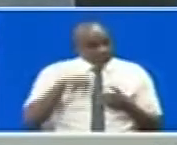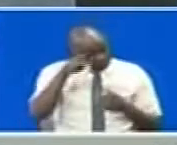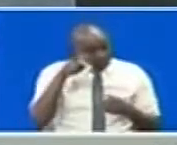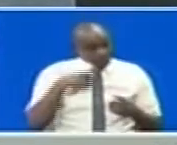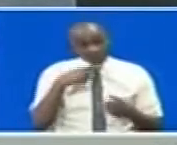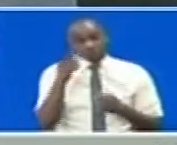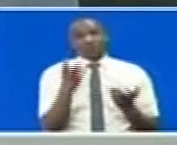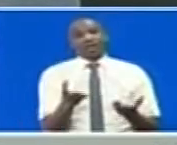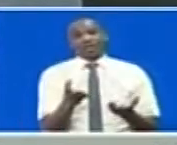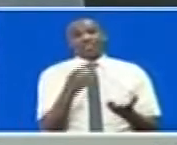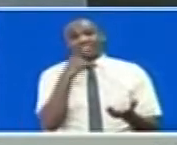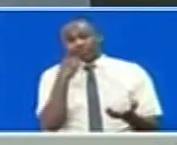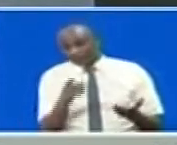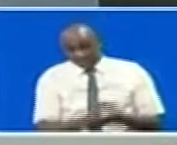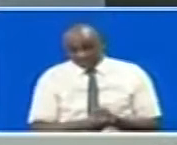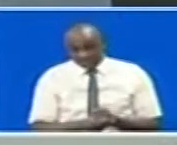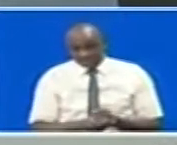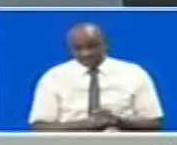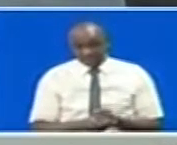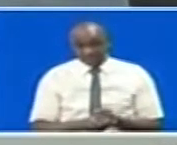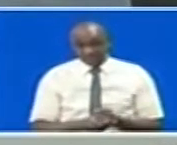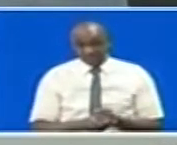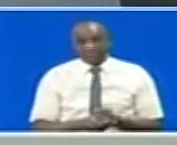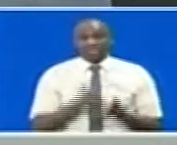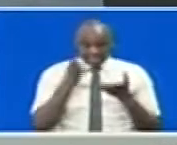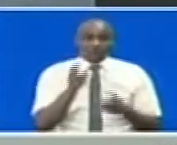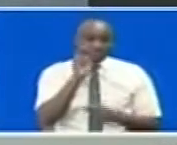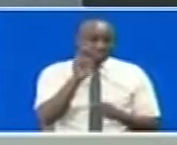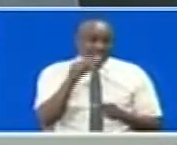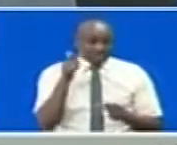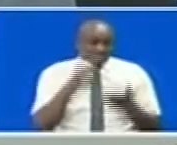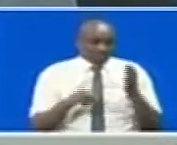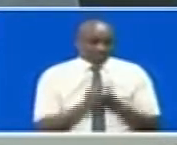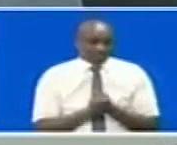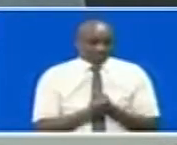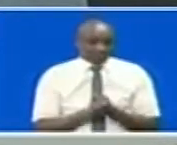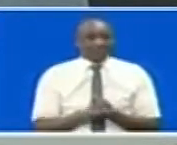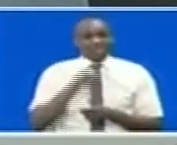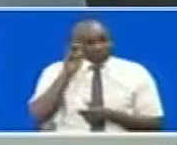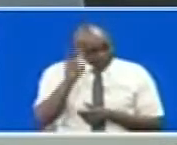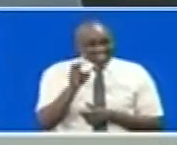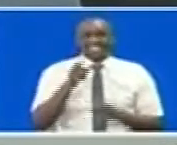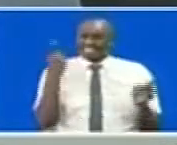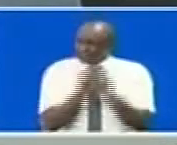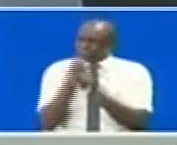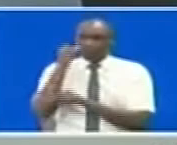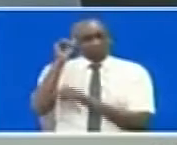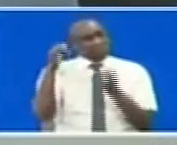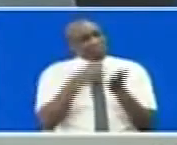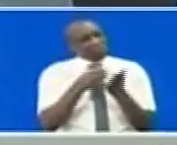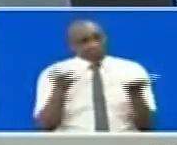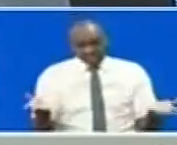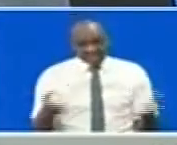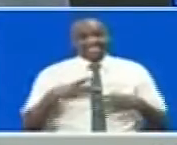the ruling. He termed it, quote, strange. Let's take a look at another one. And as you can see, it goes across the political divide. So this